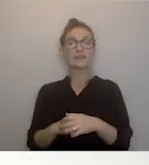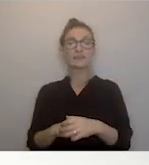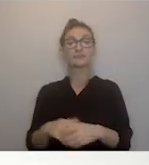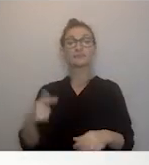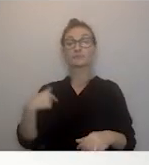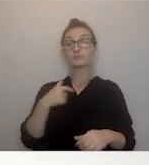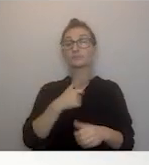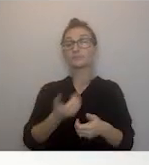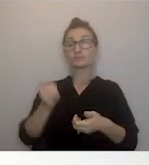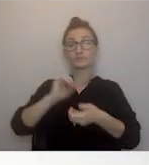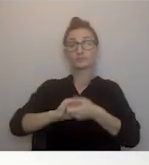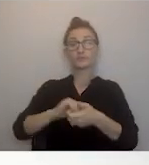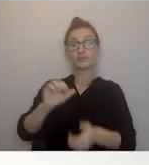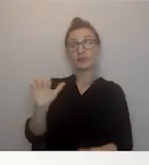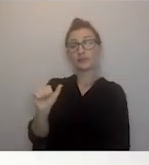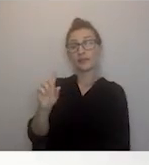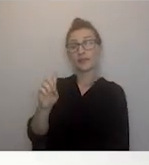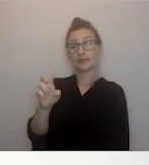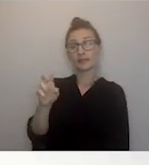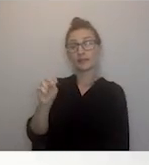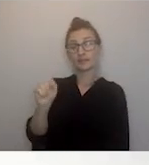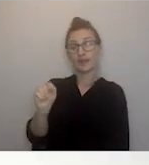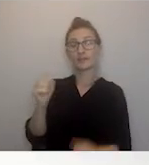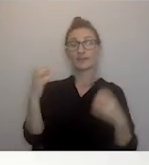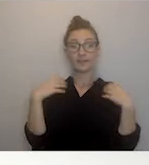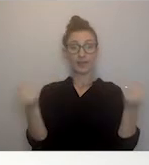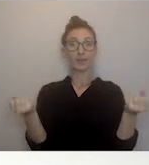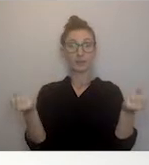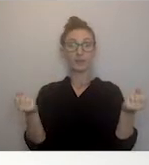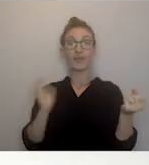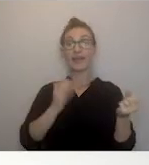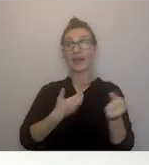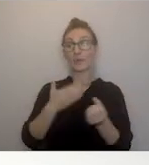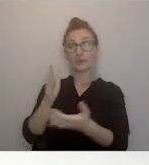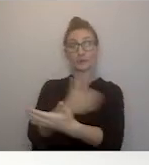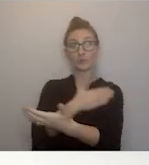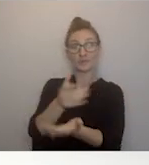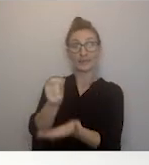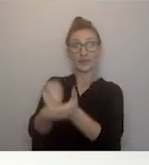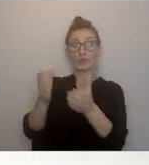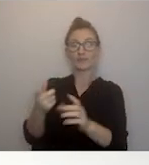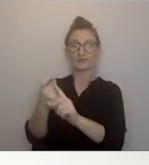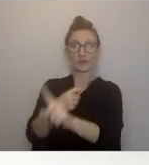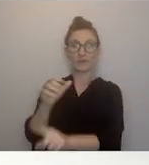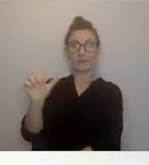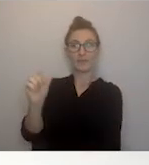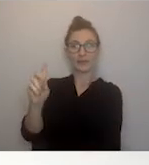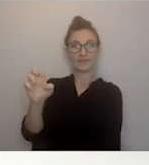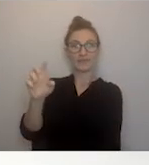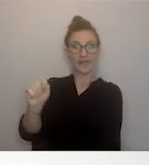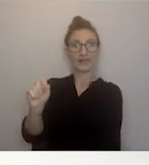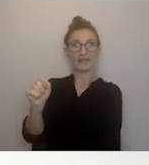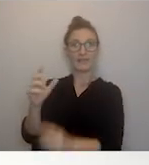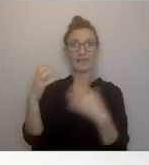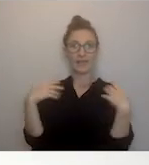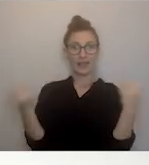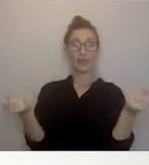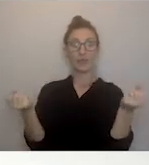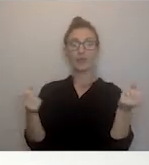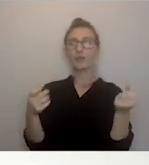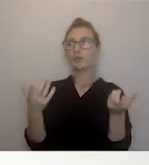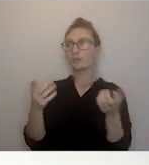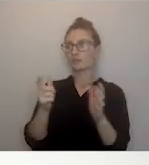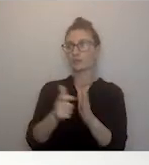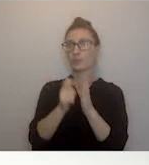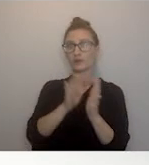for instance, CFC Arts, we work in tandem with Advent Health. Our music therapist actually came from Advent Health as part of a really robust